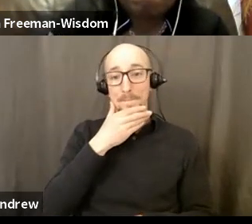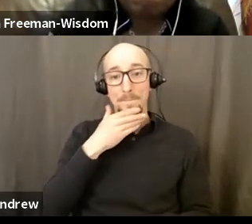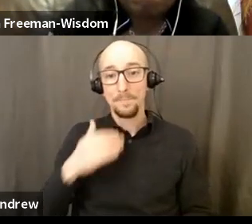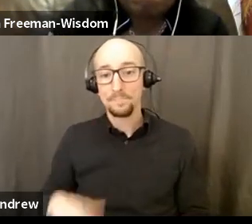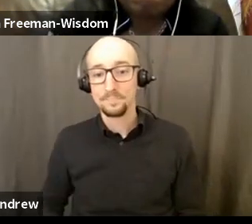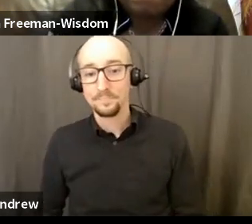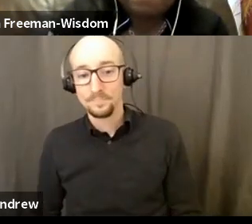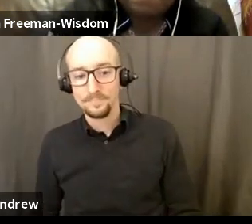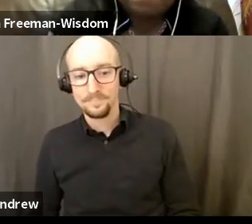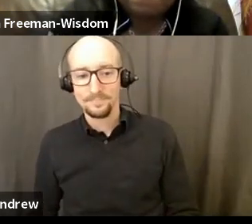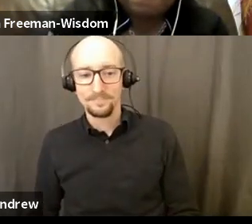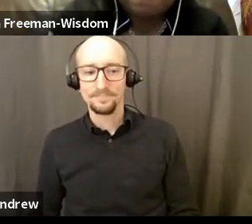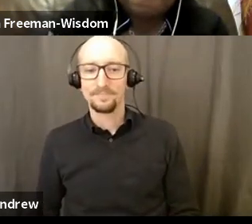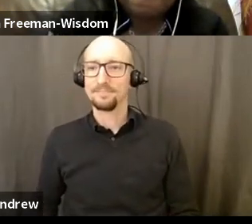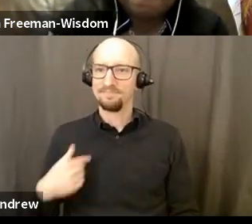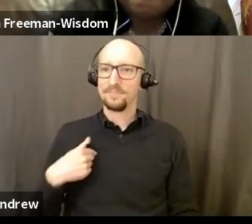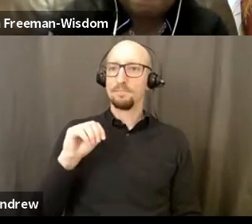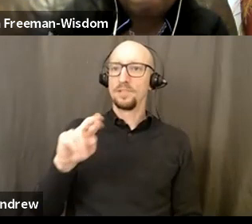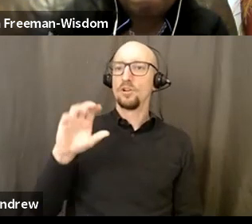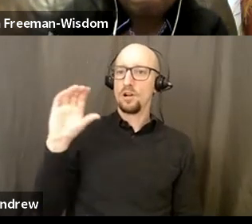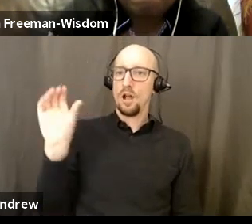I guess to me,